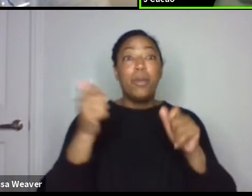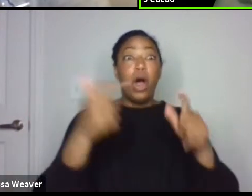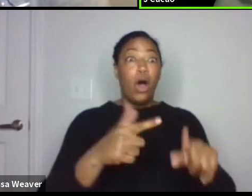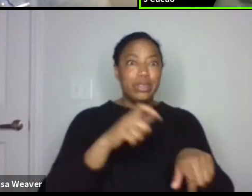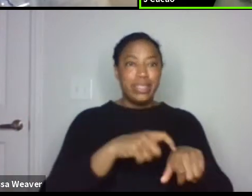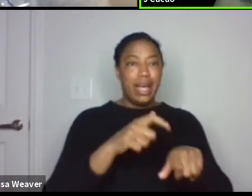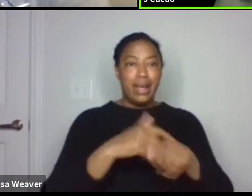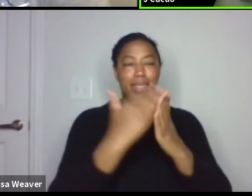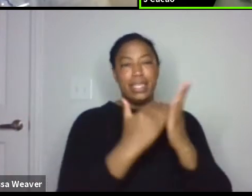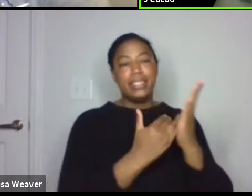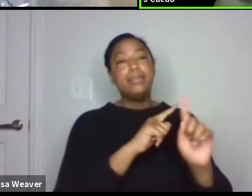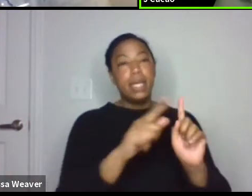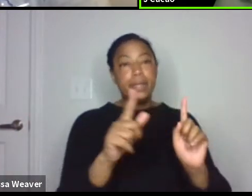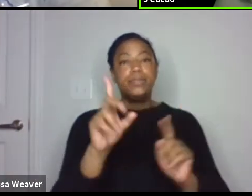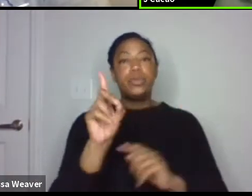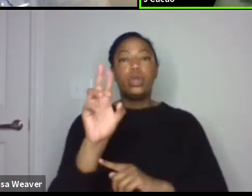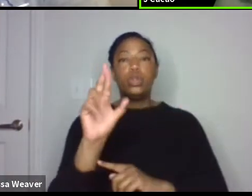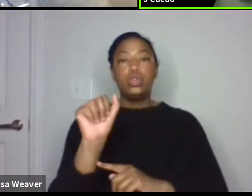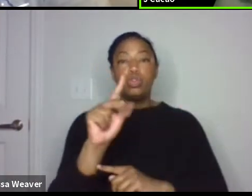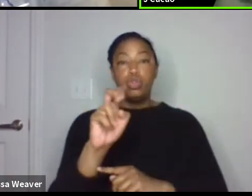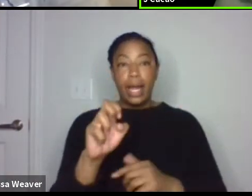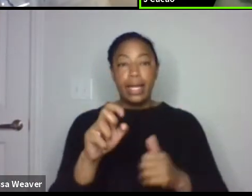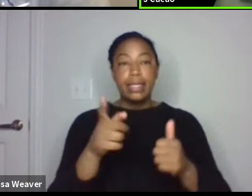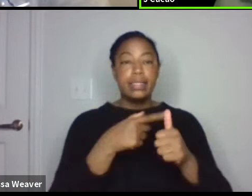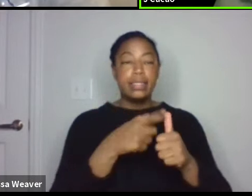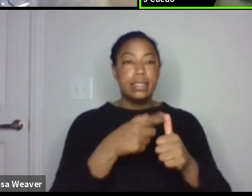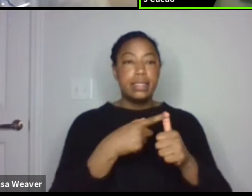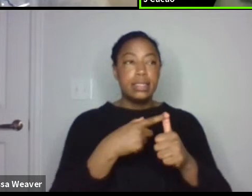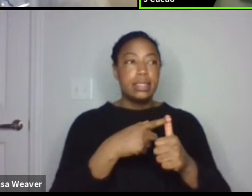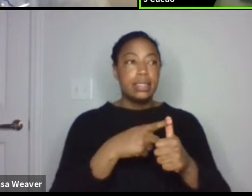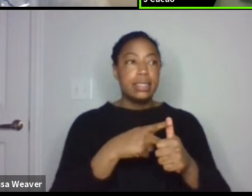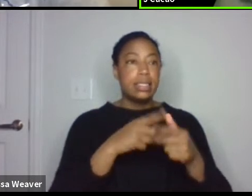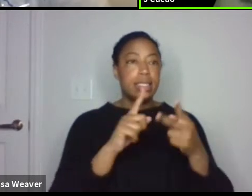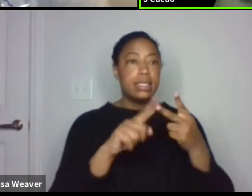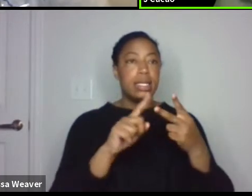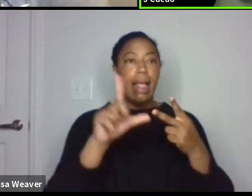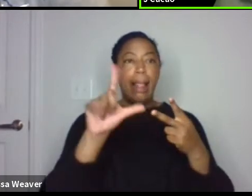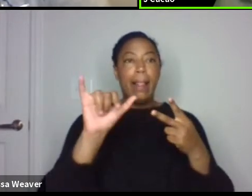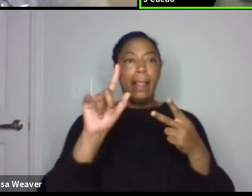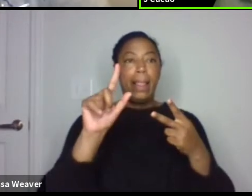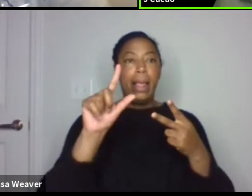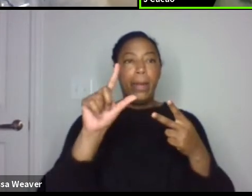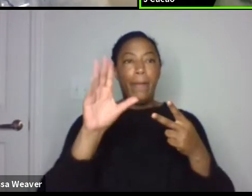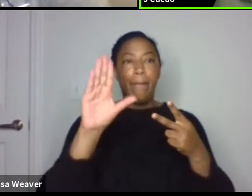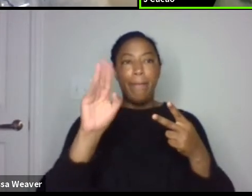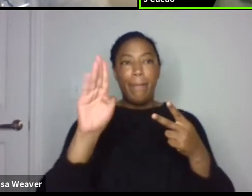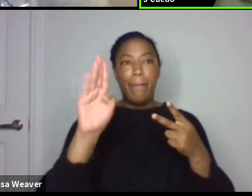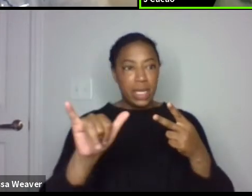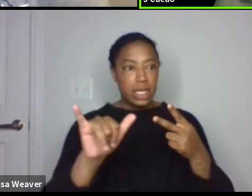But I say Drake, Lil Baby,